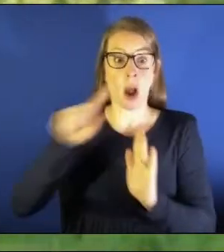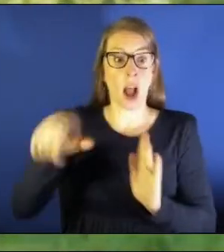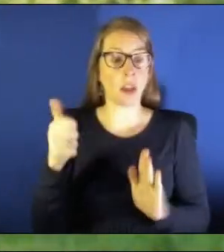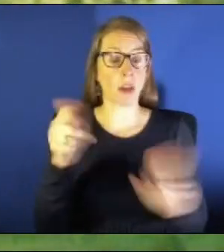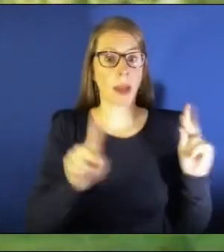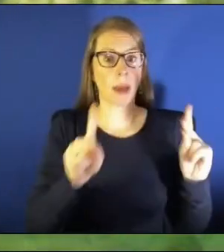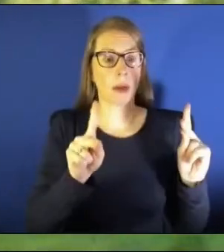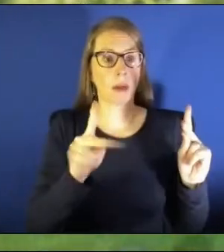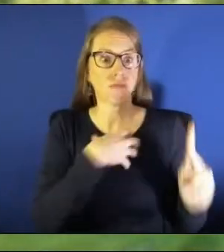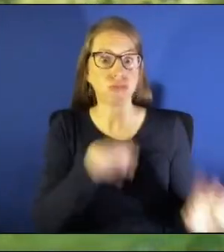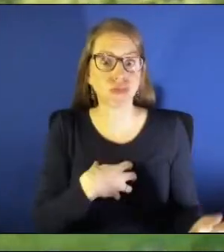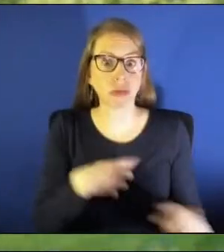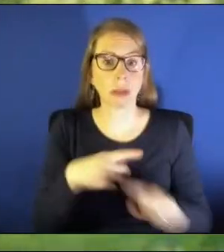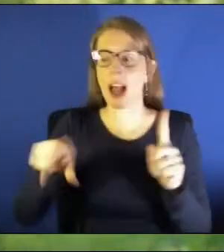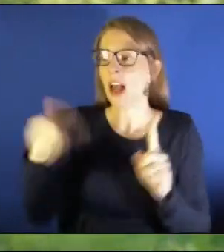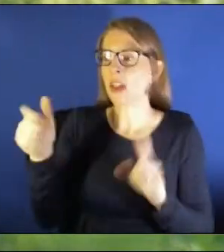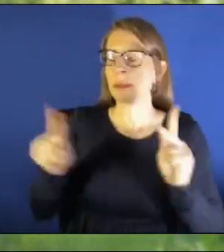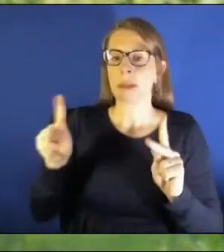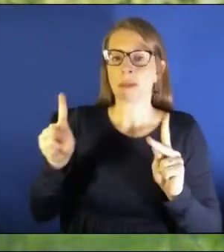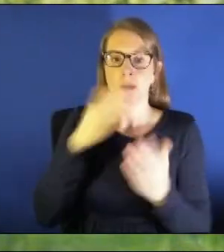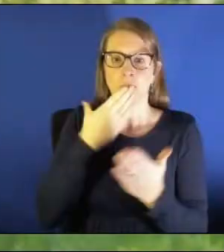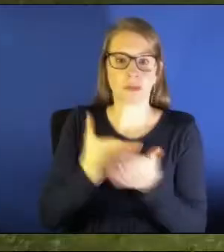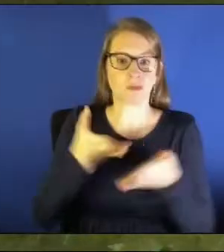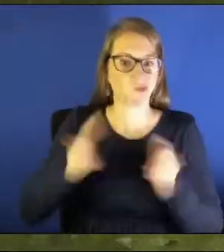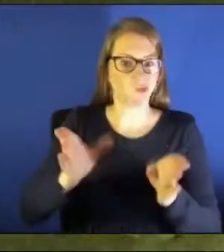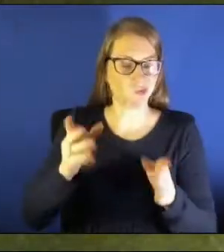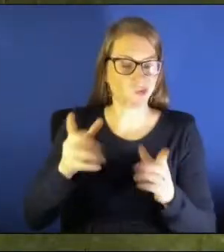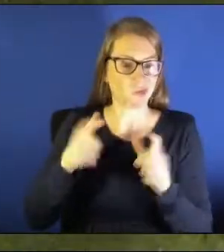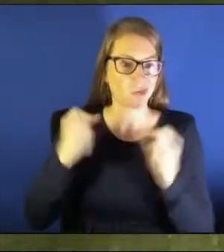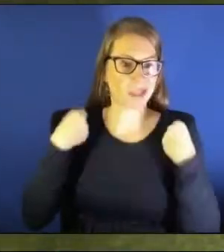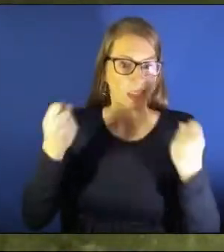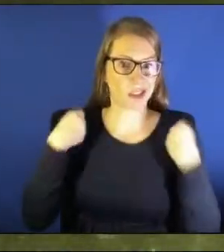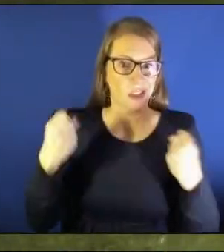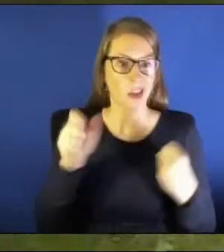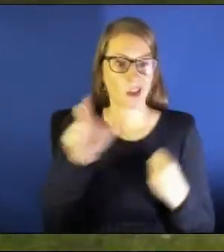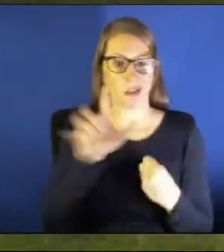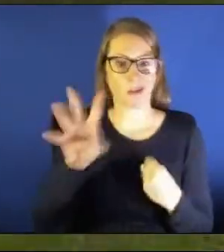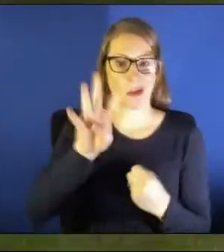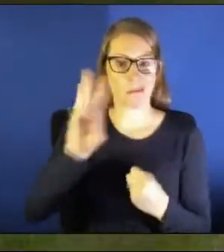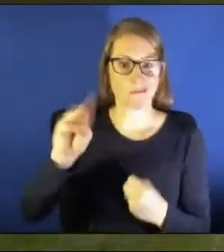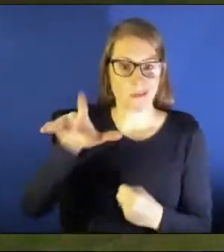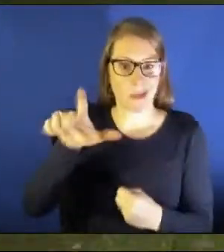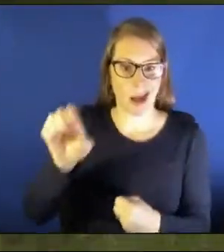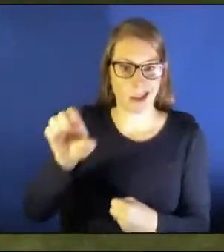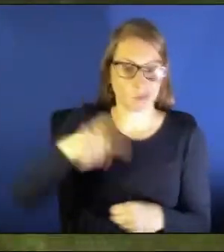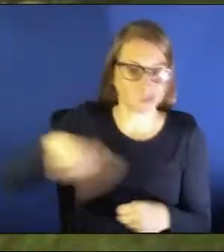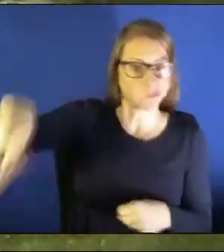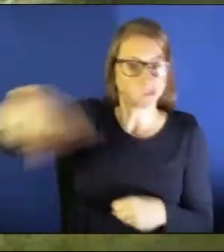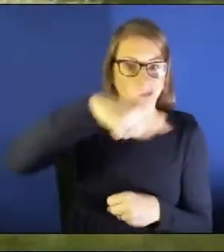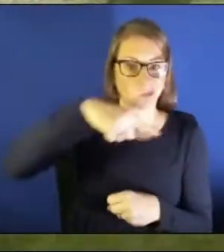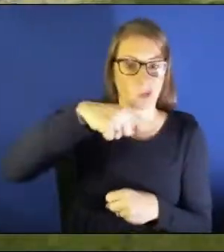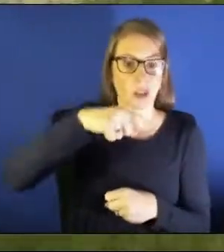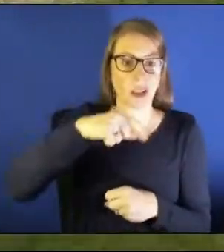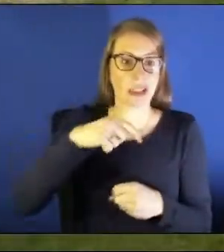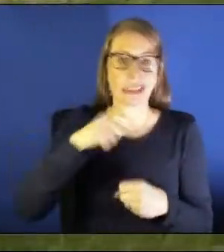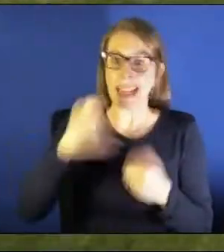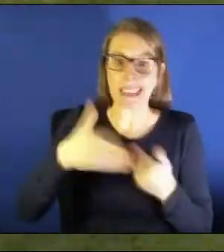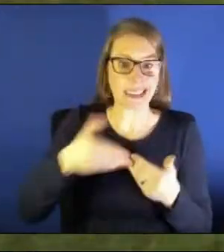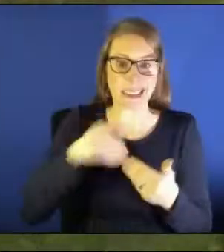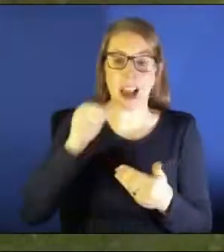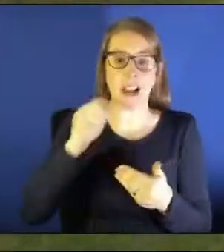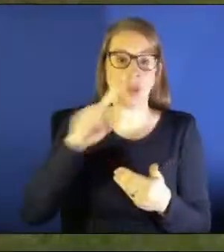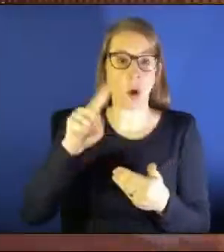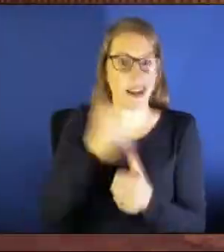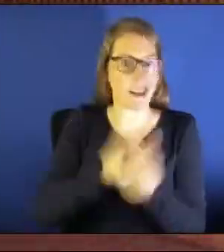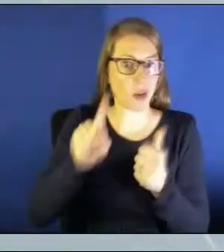to exercise. A 26-mile course, it's not easy, and it's not for everyone. This morning, Alexis Del Cid is testing her running